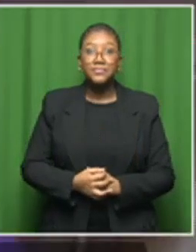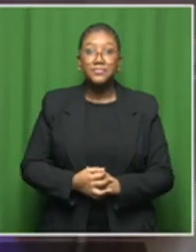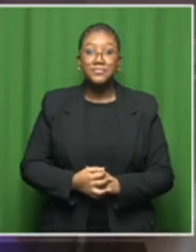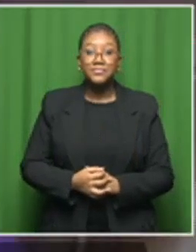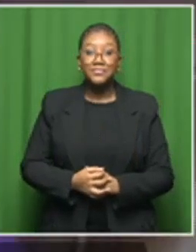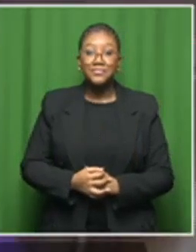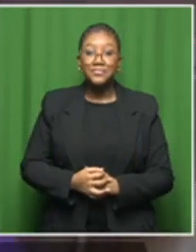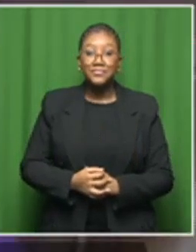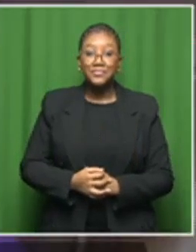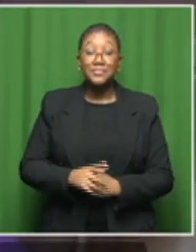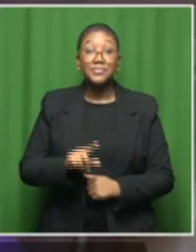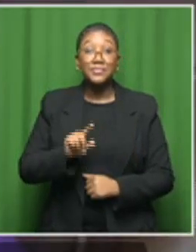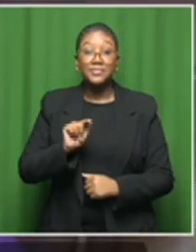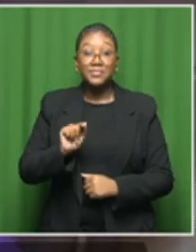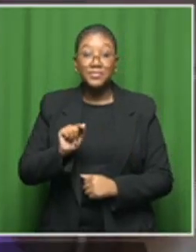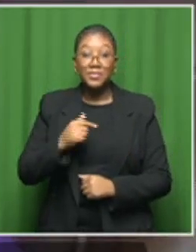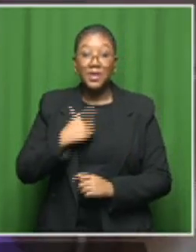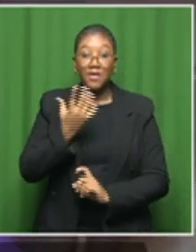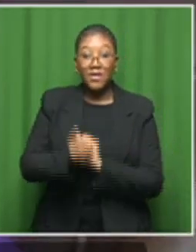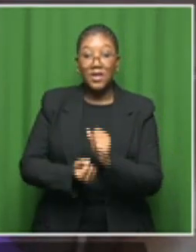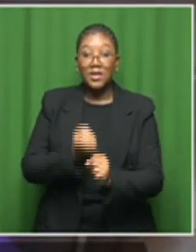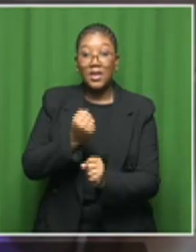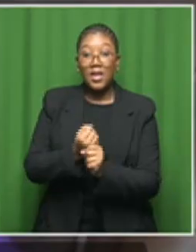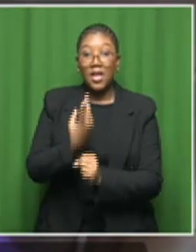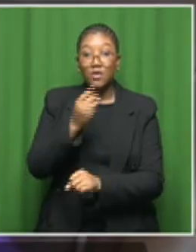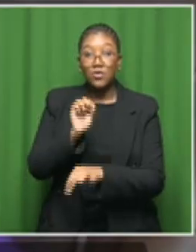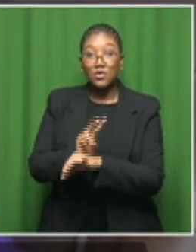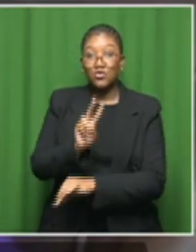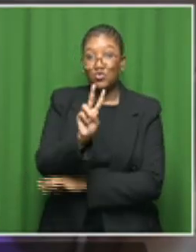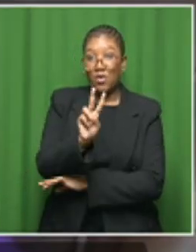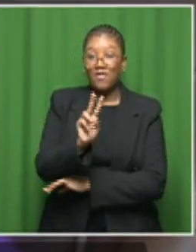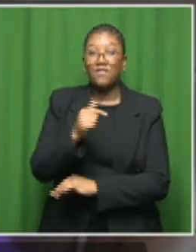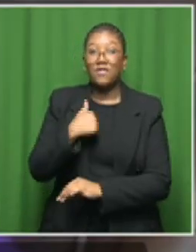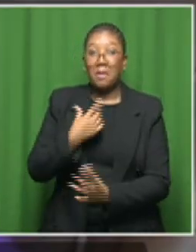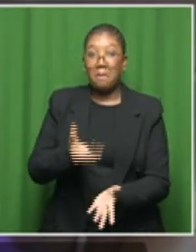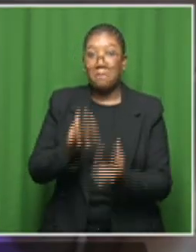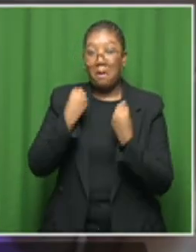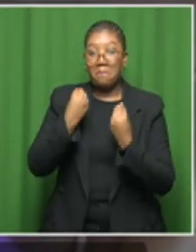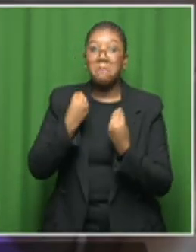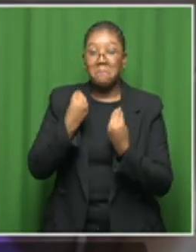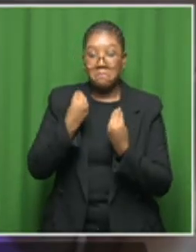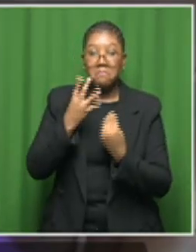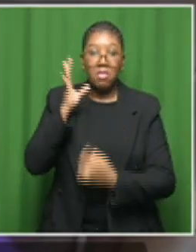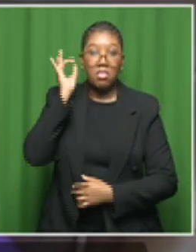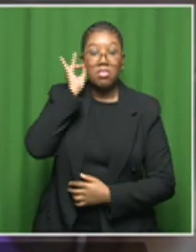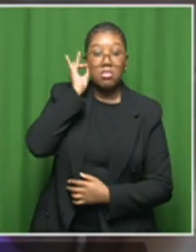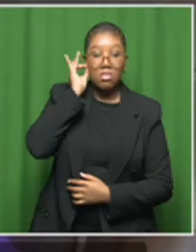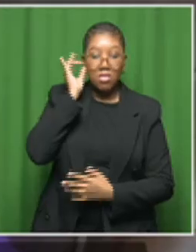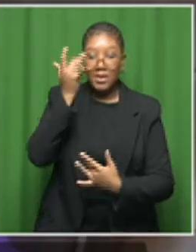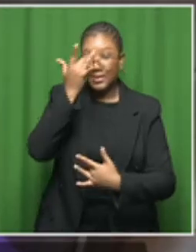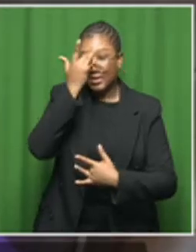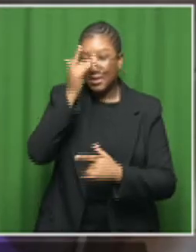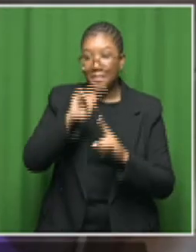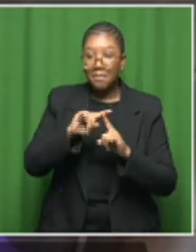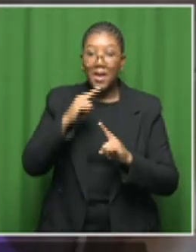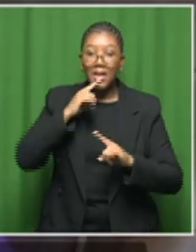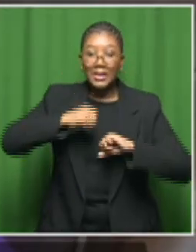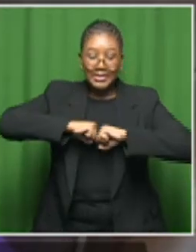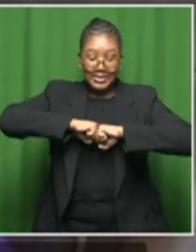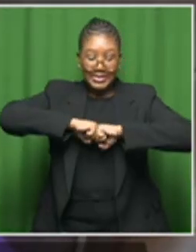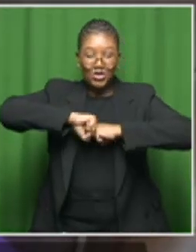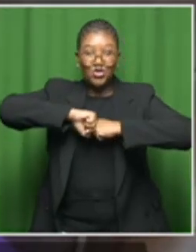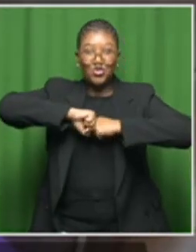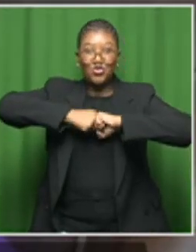So I got diagnosed in 2012. And honestly, my symptoms were just joint pains and